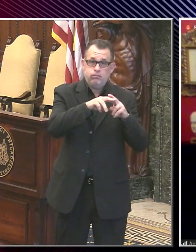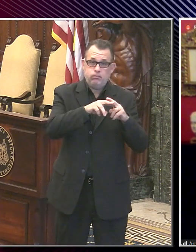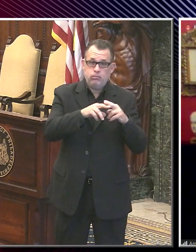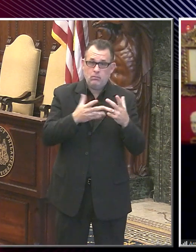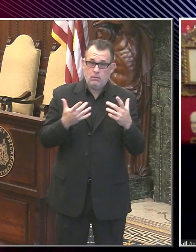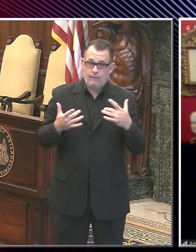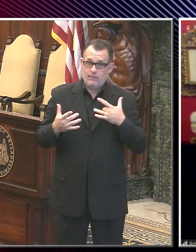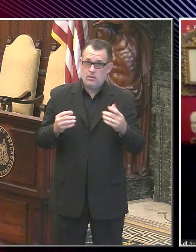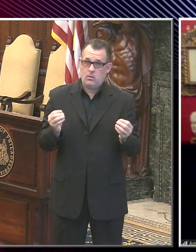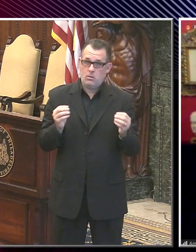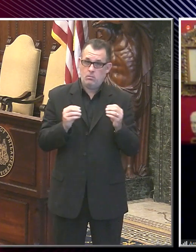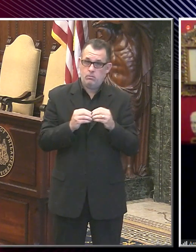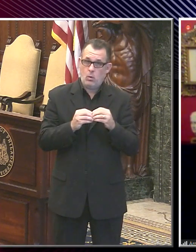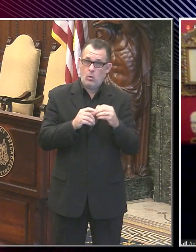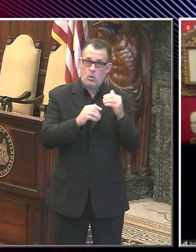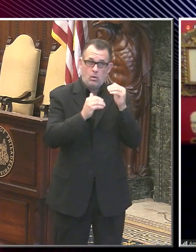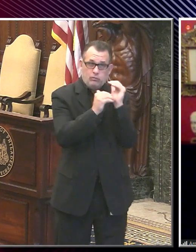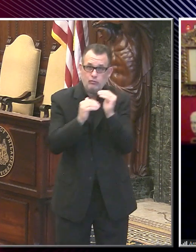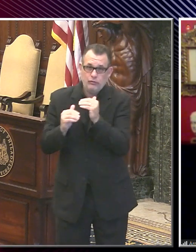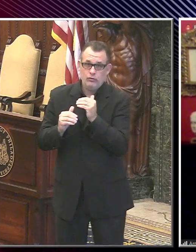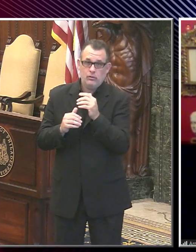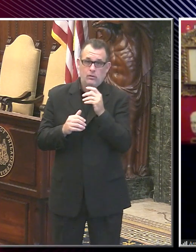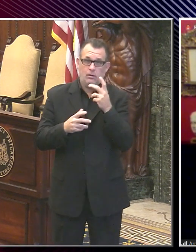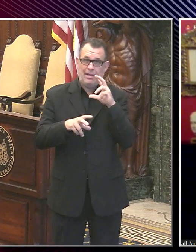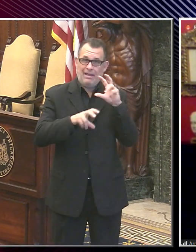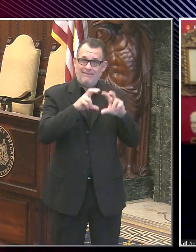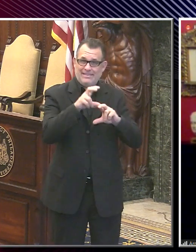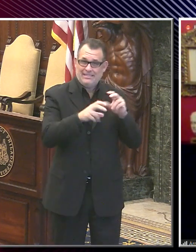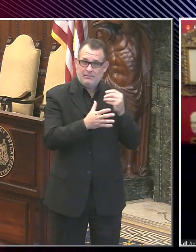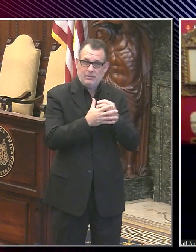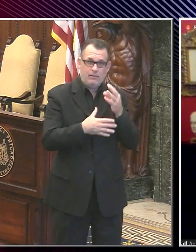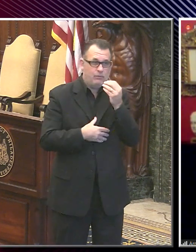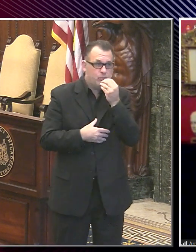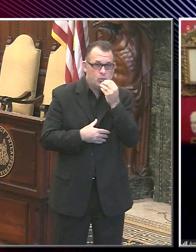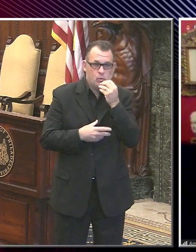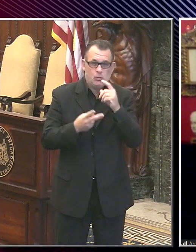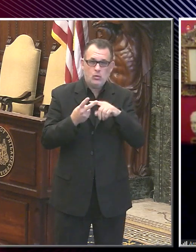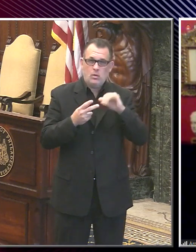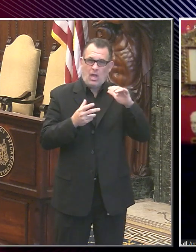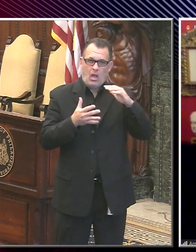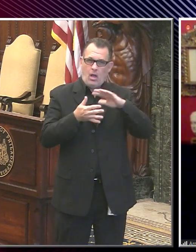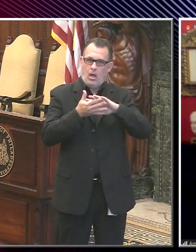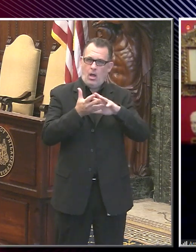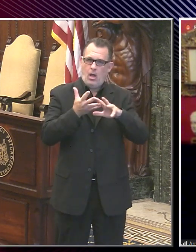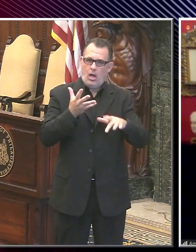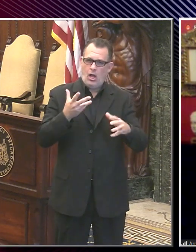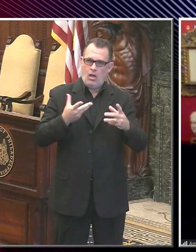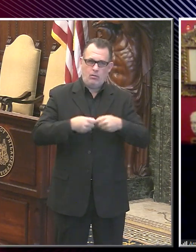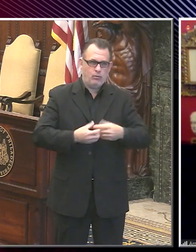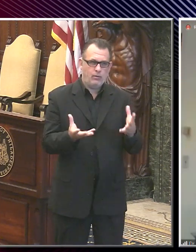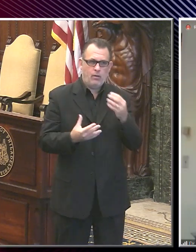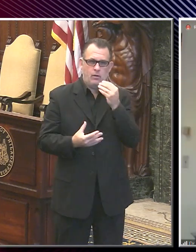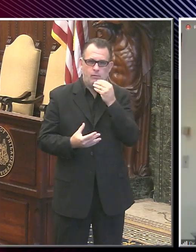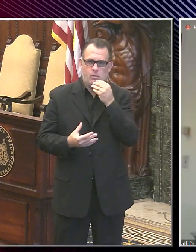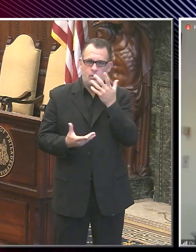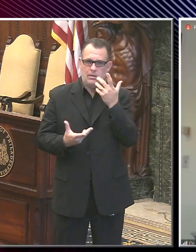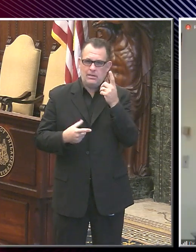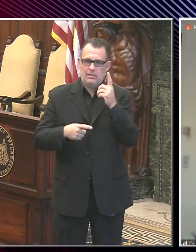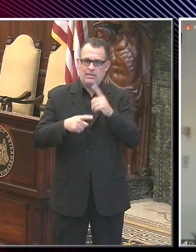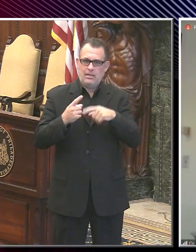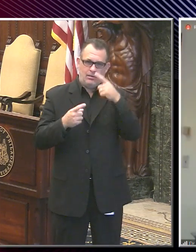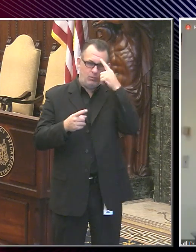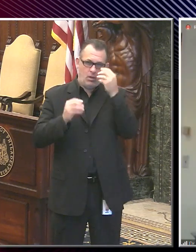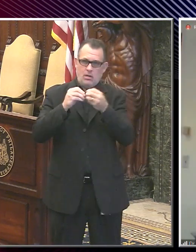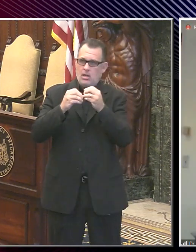after they've invested money in foodstuffs and their employees are willing and ready to go back to work? We recognize this is